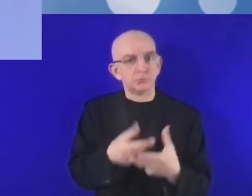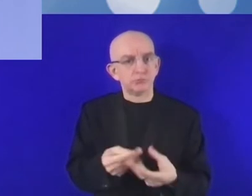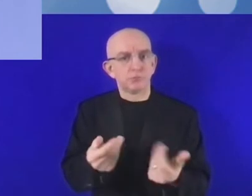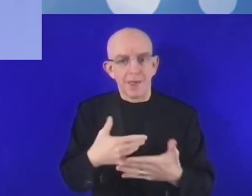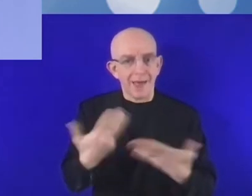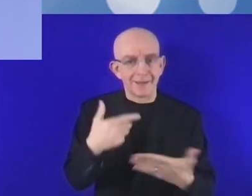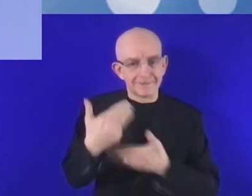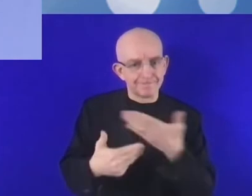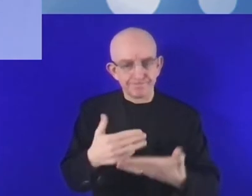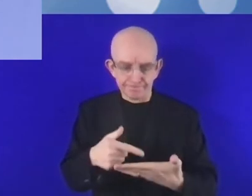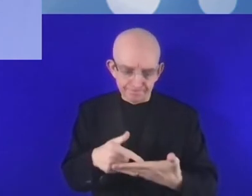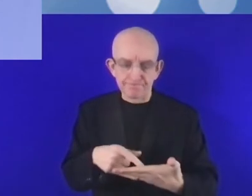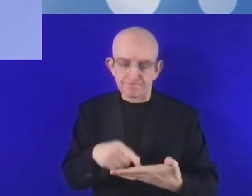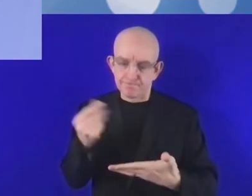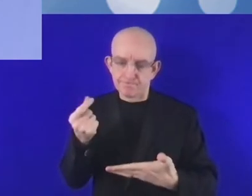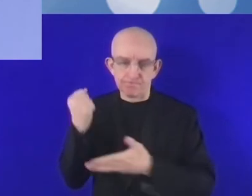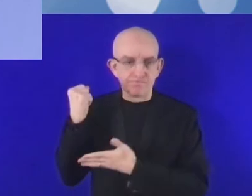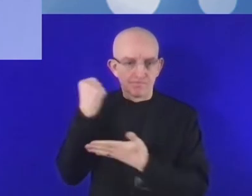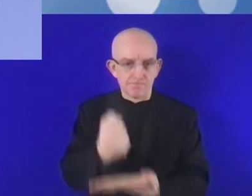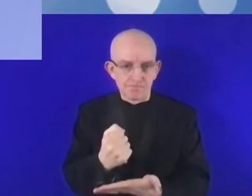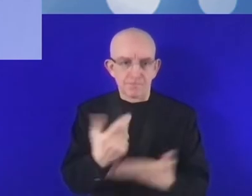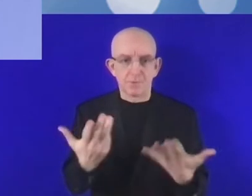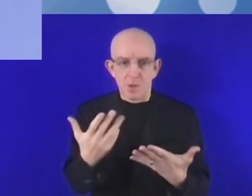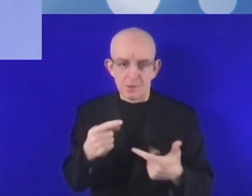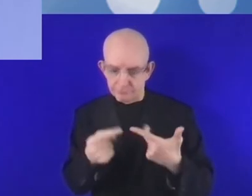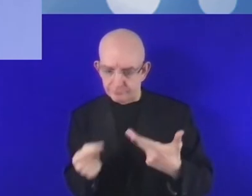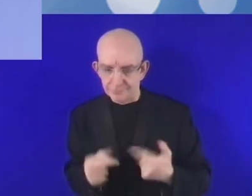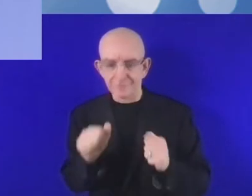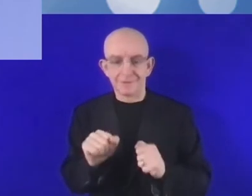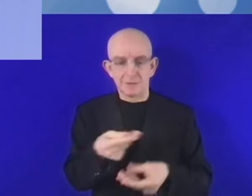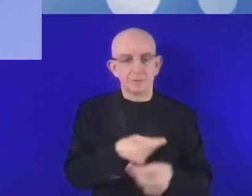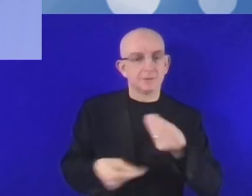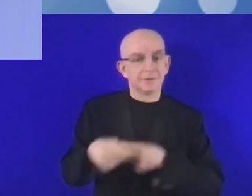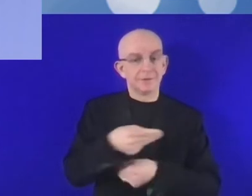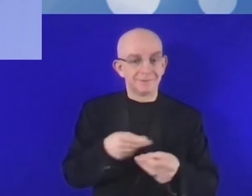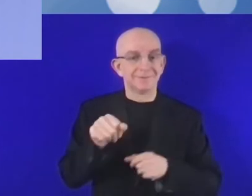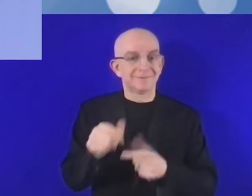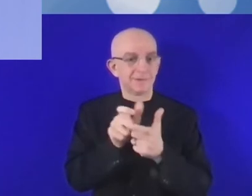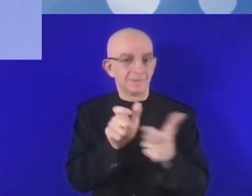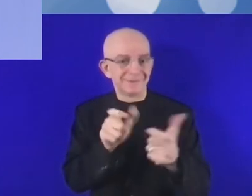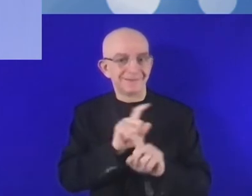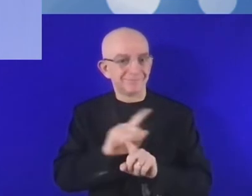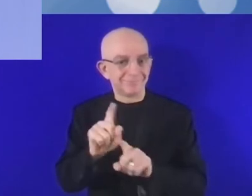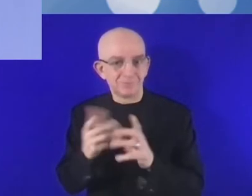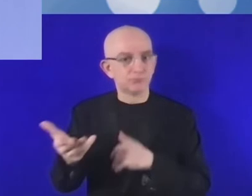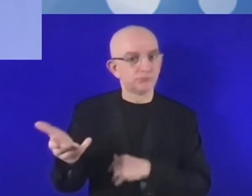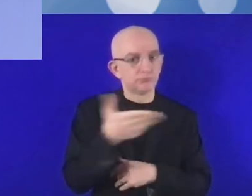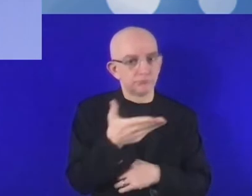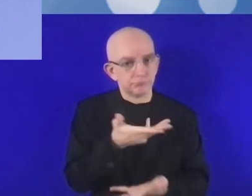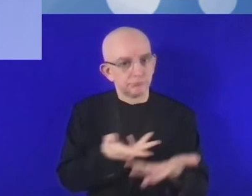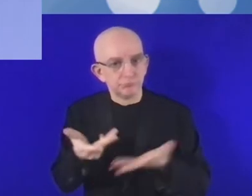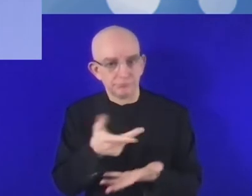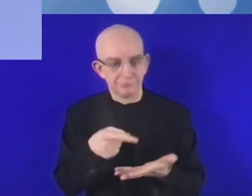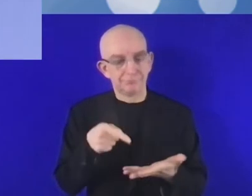regulations are some regulatory interventions that our digital information strategy identifies